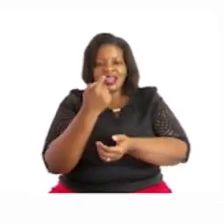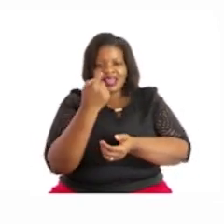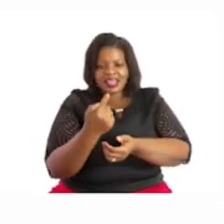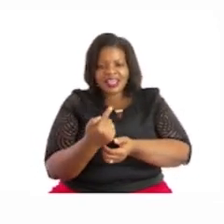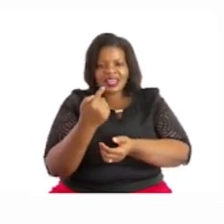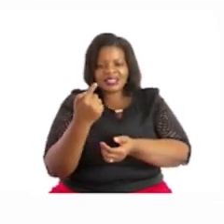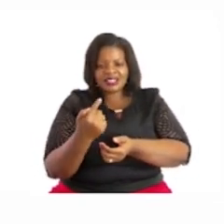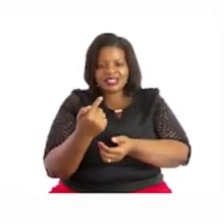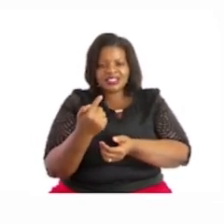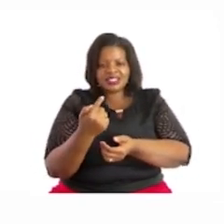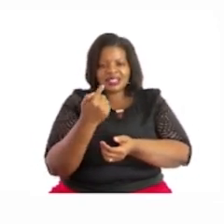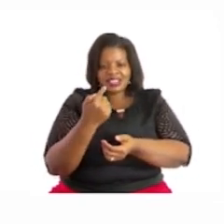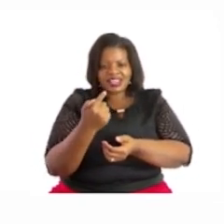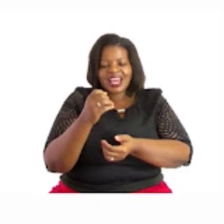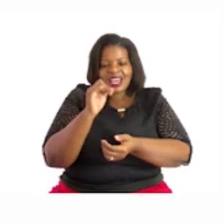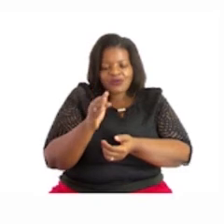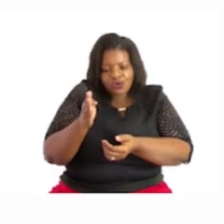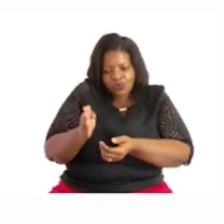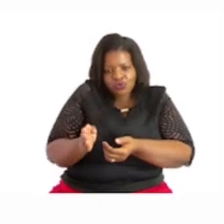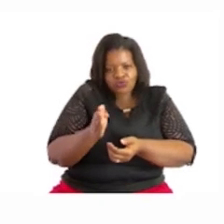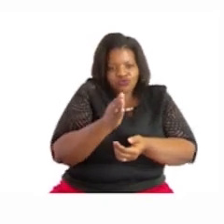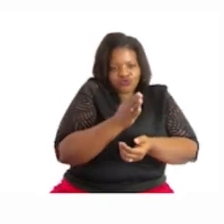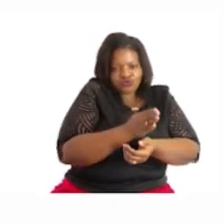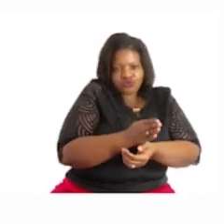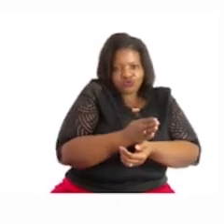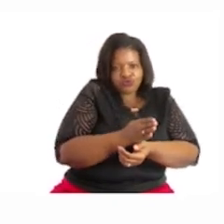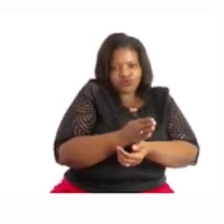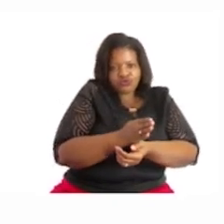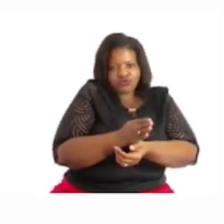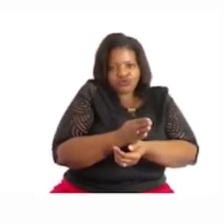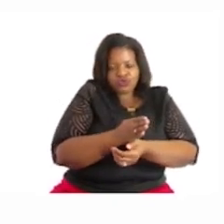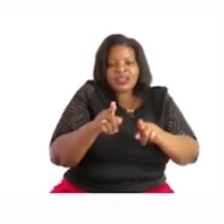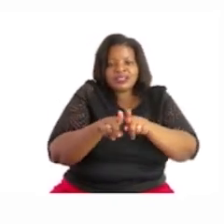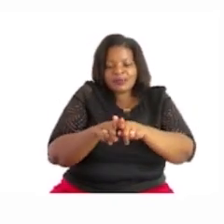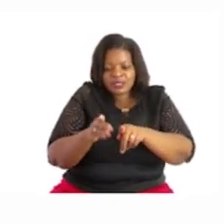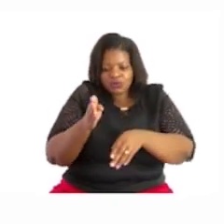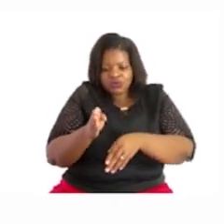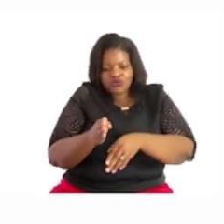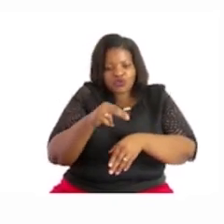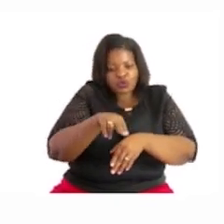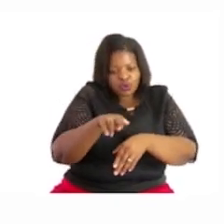if you move from the right to the left, as you move from unit to tens,